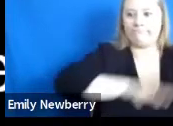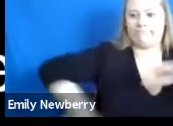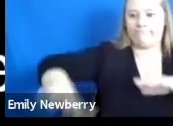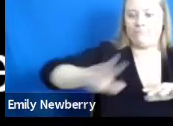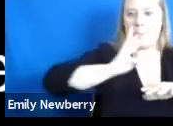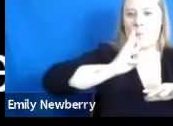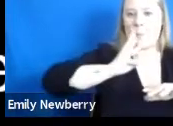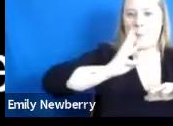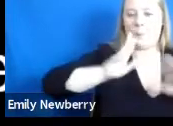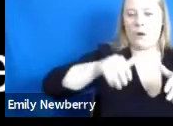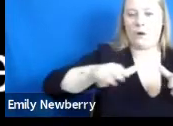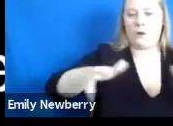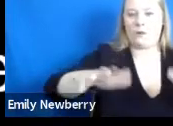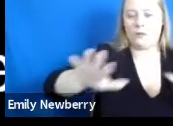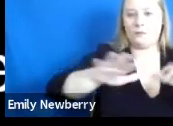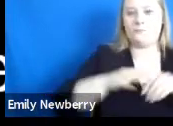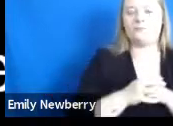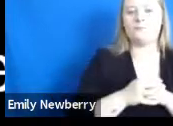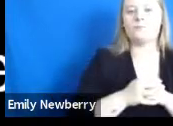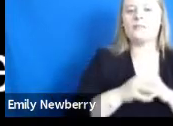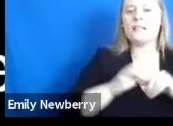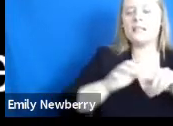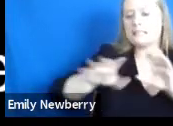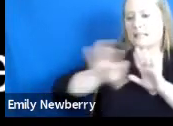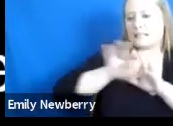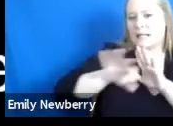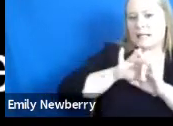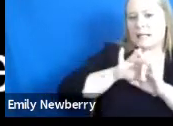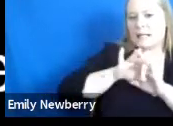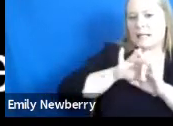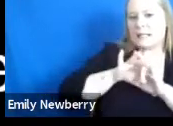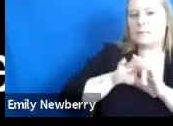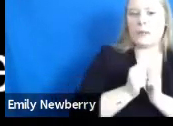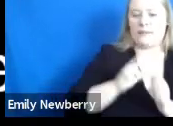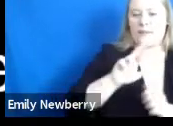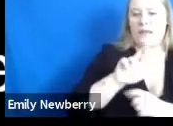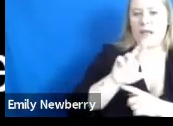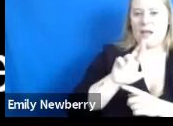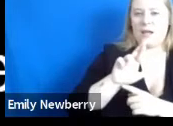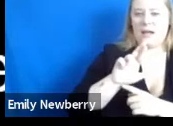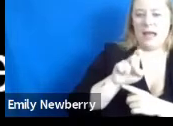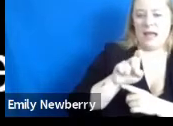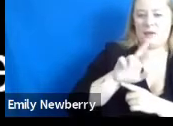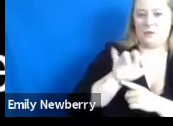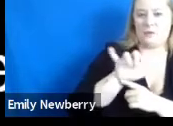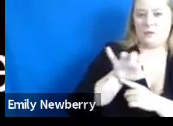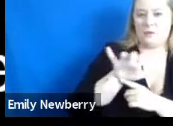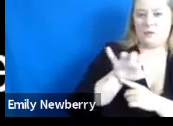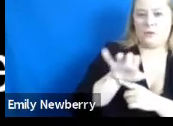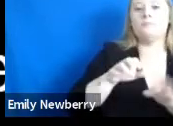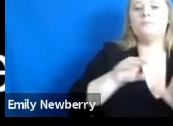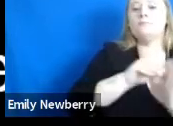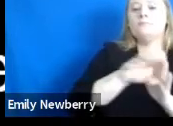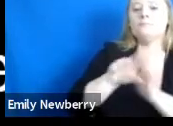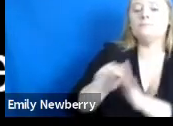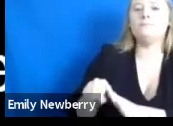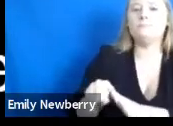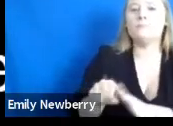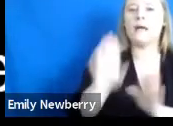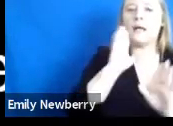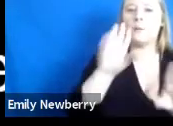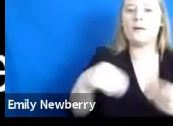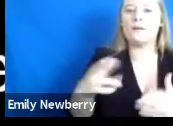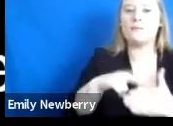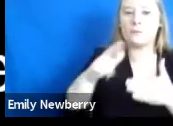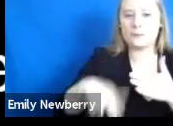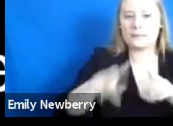Different samples were monitored using the portable X-ray fluorescence, which gave the results for the different metals of